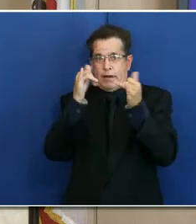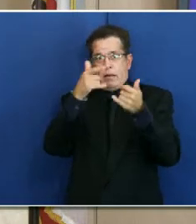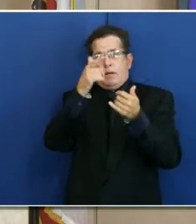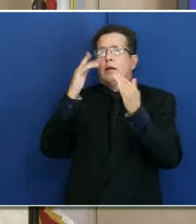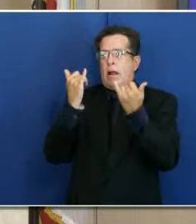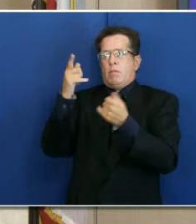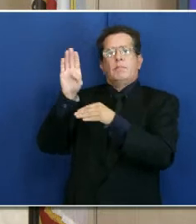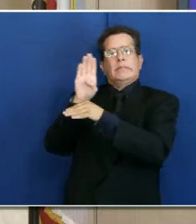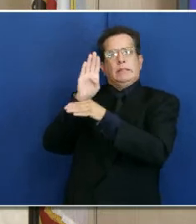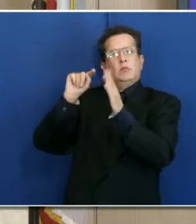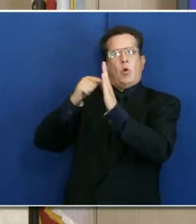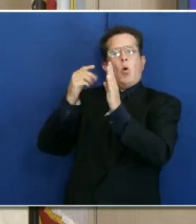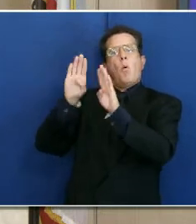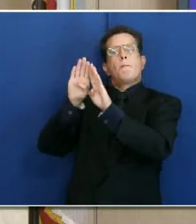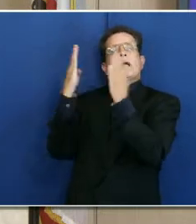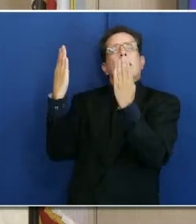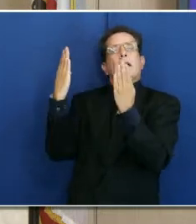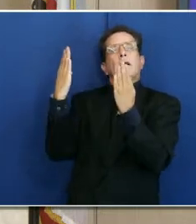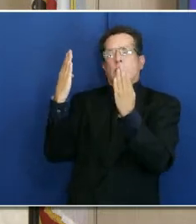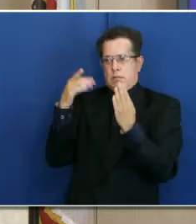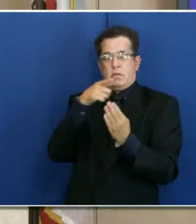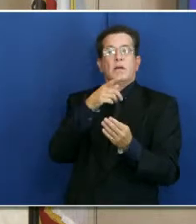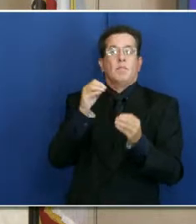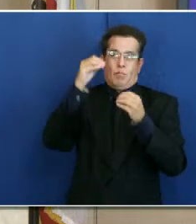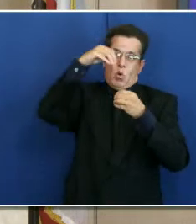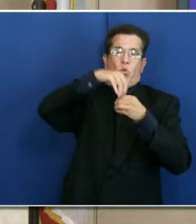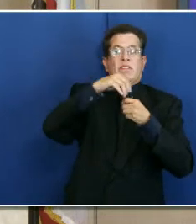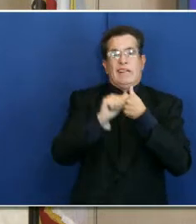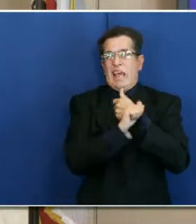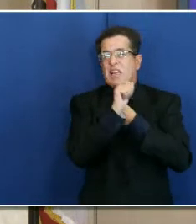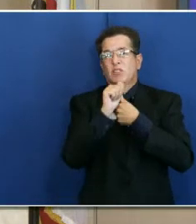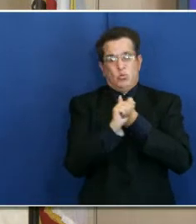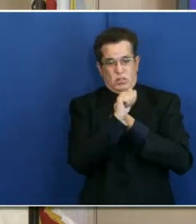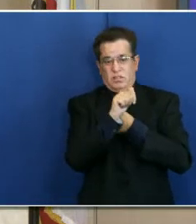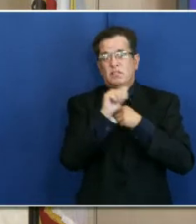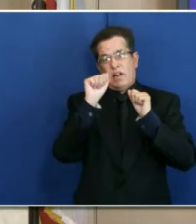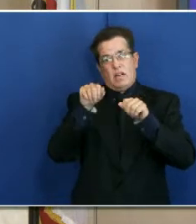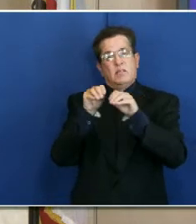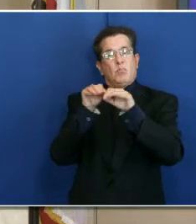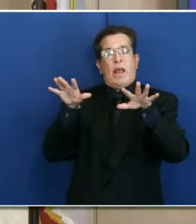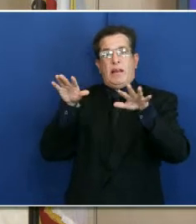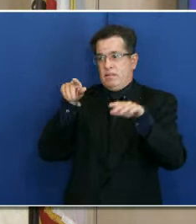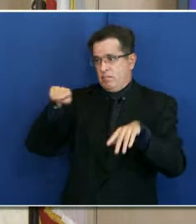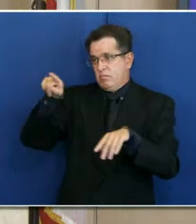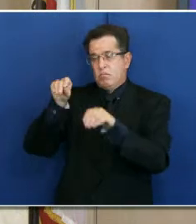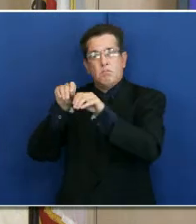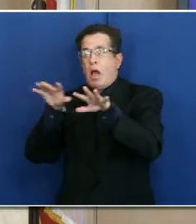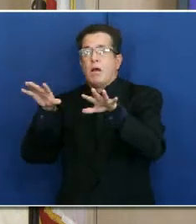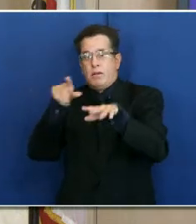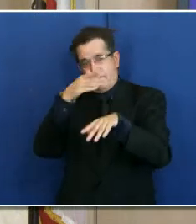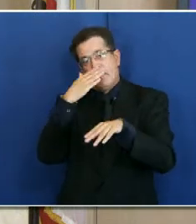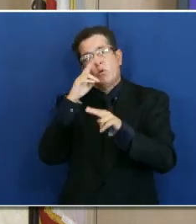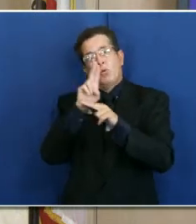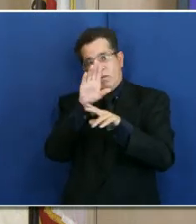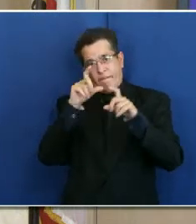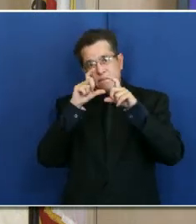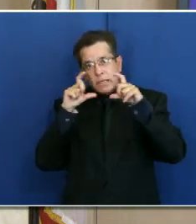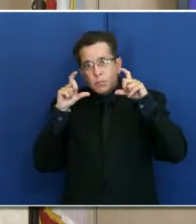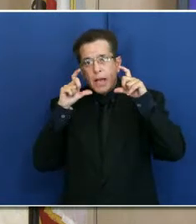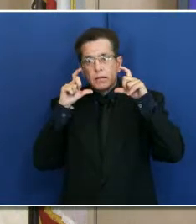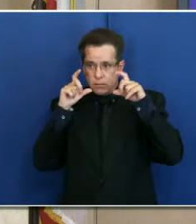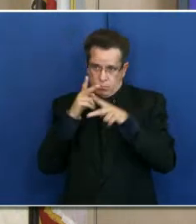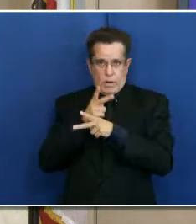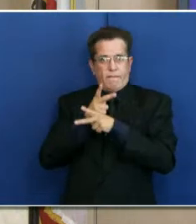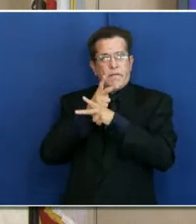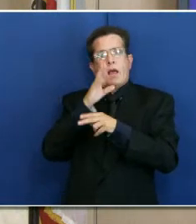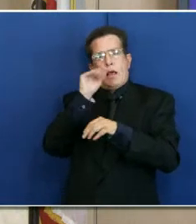indoors for businesses where there is a greater risk of transmission of the virus. And businesses have